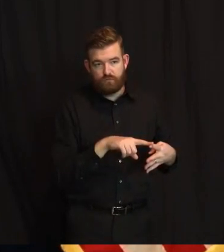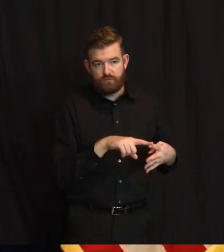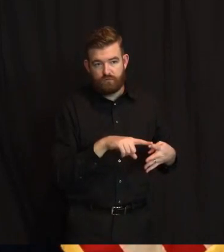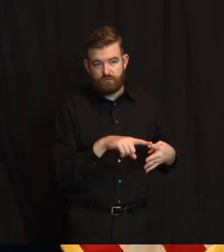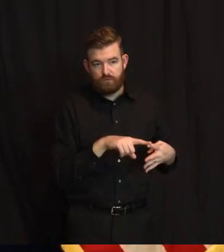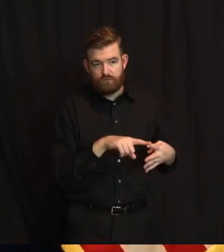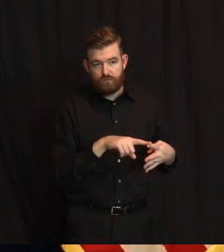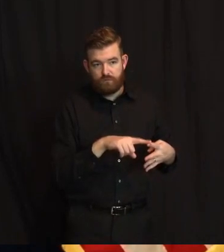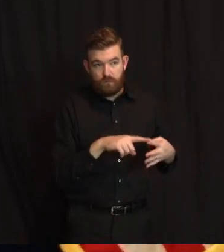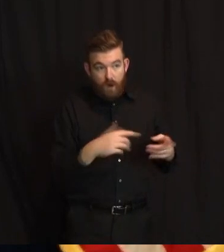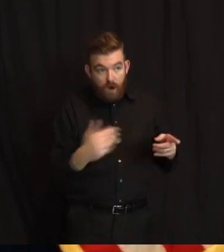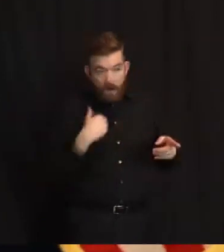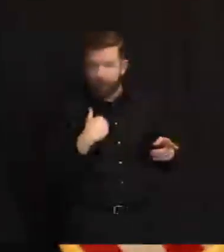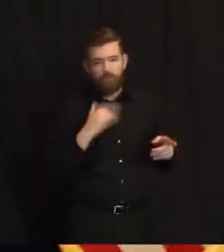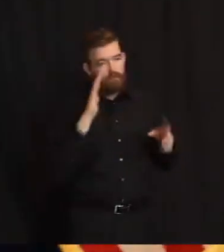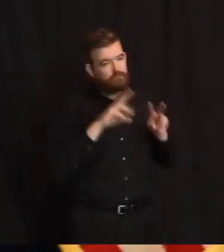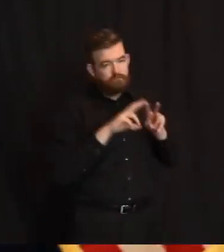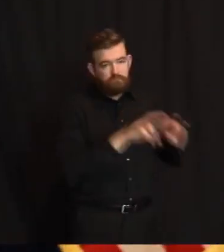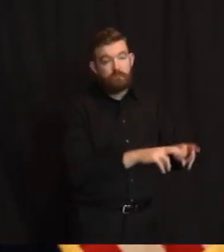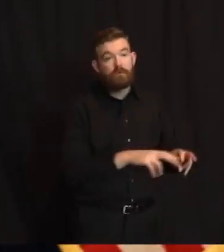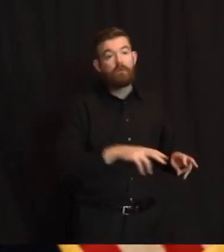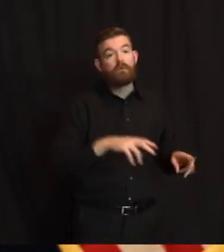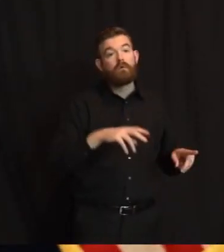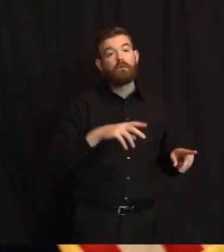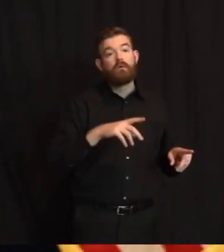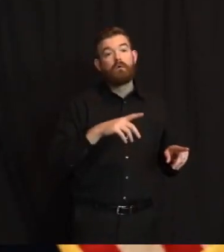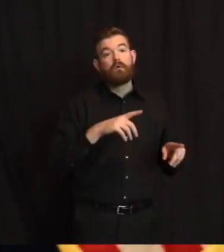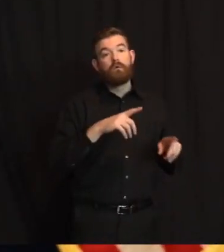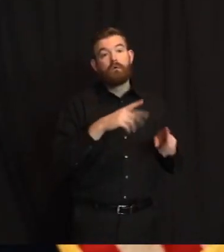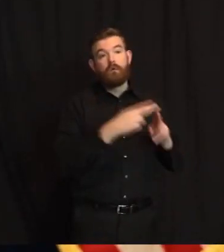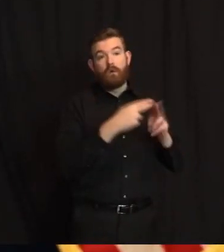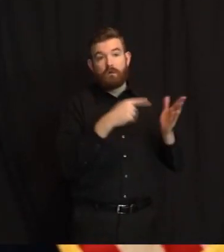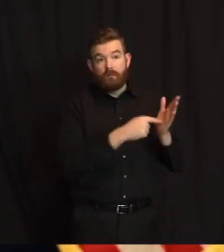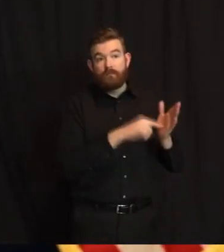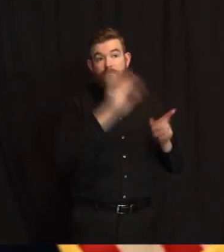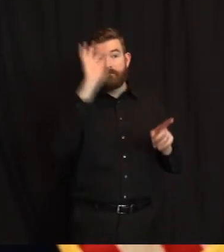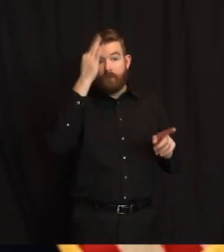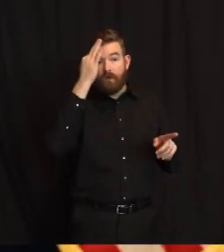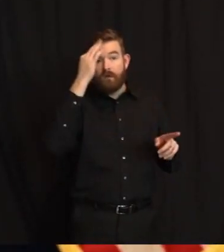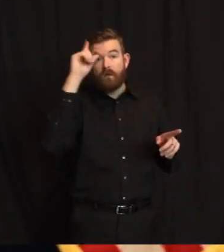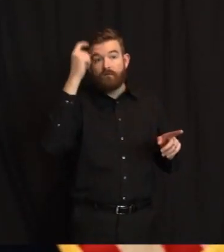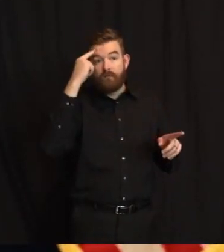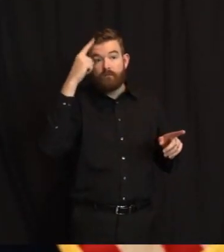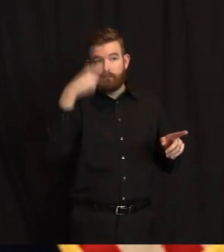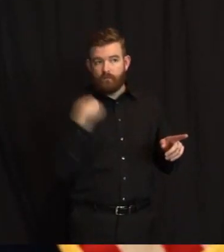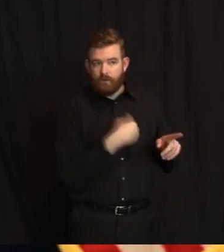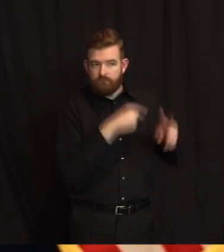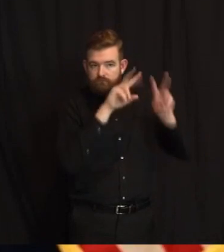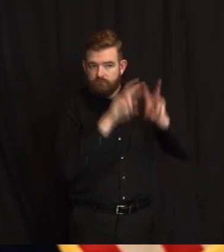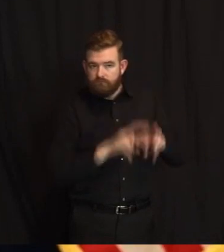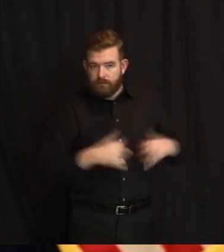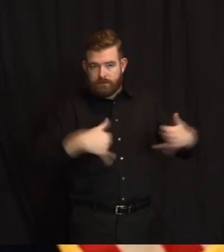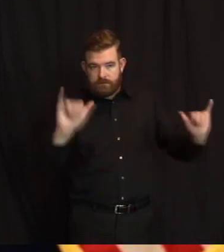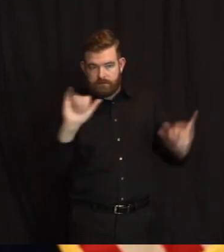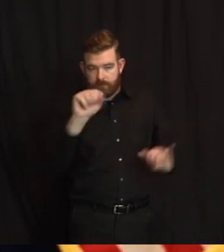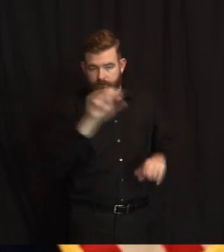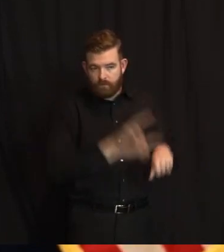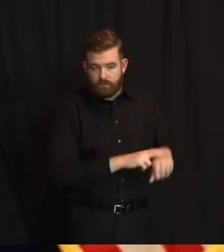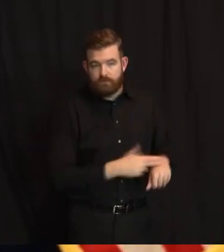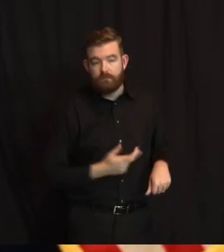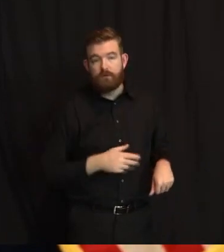and that's something we're looking very closely at. I'll let Pat Callahan answer confiscation in a minute. I speak to